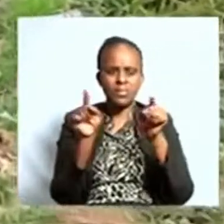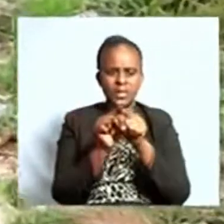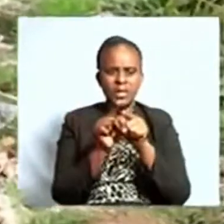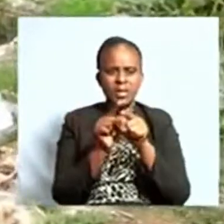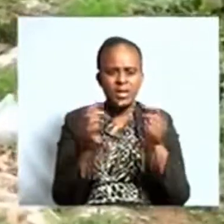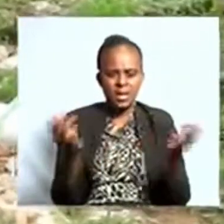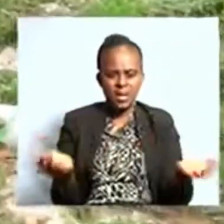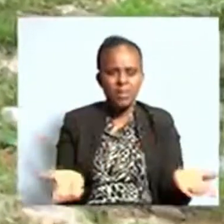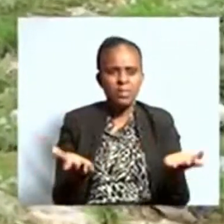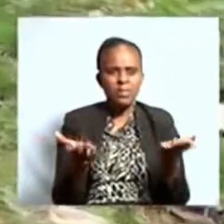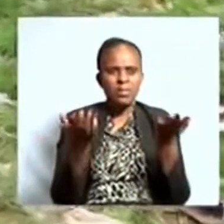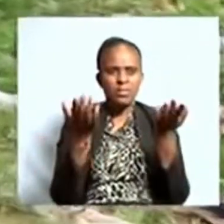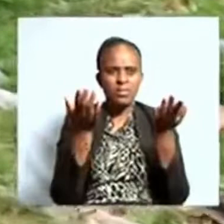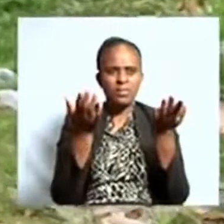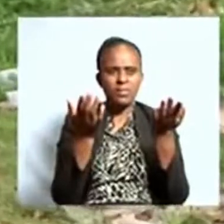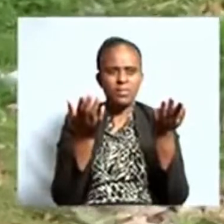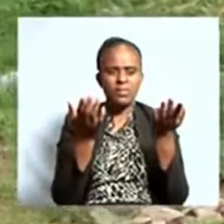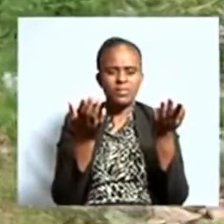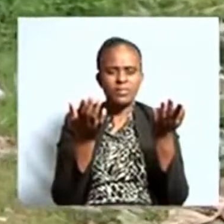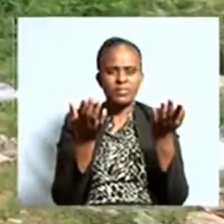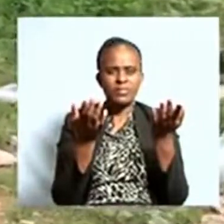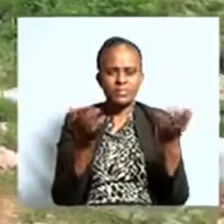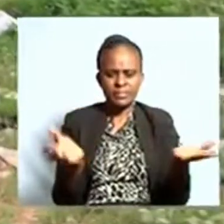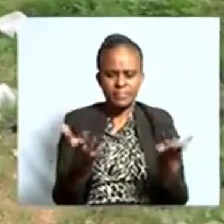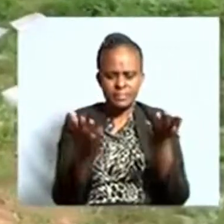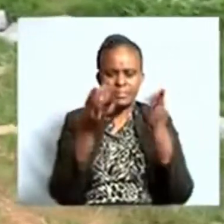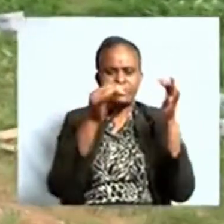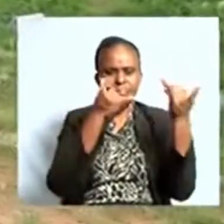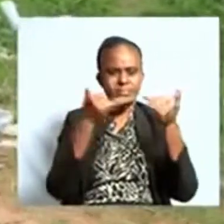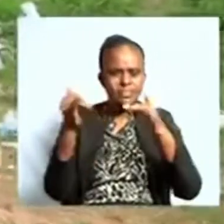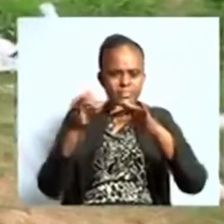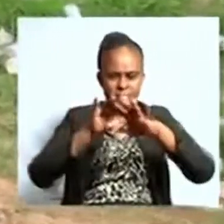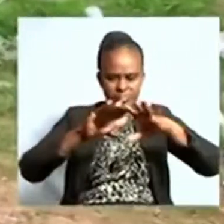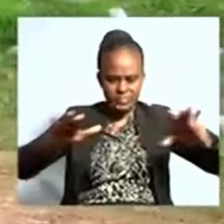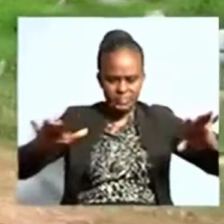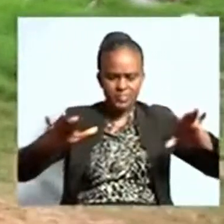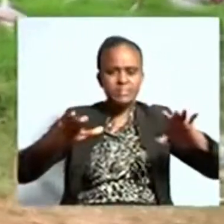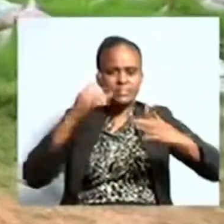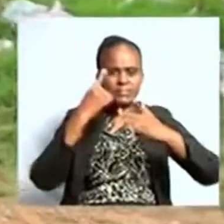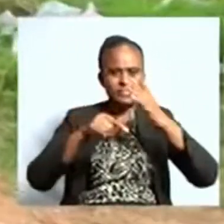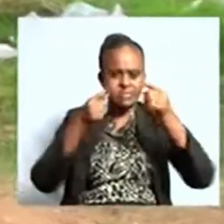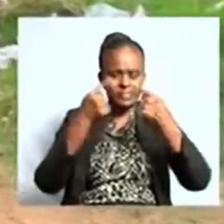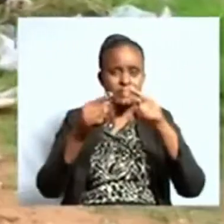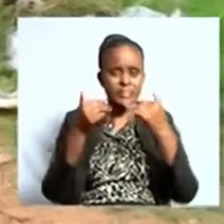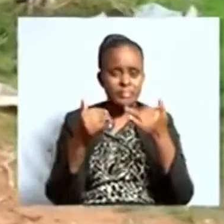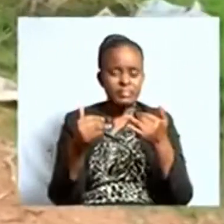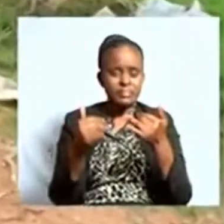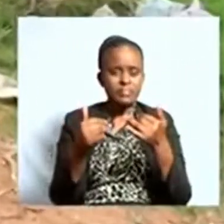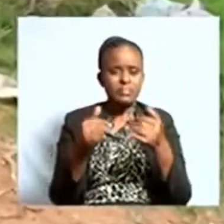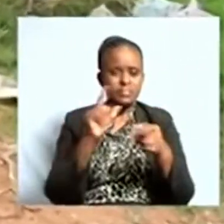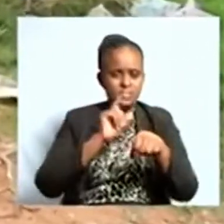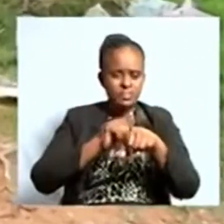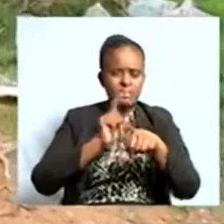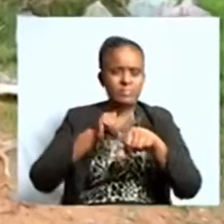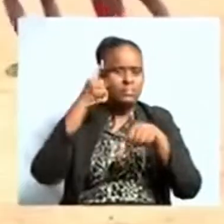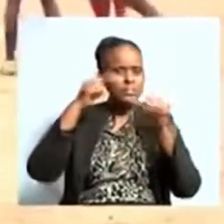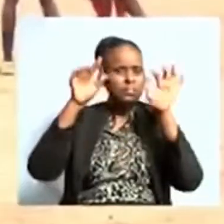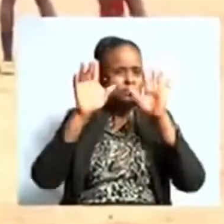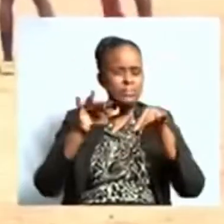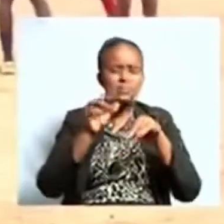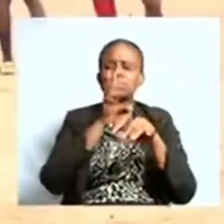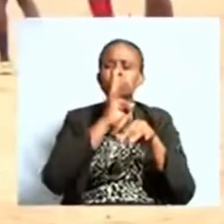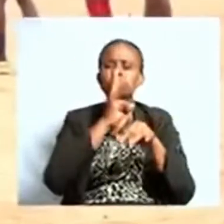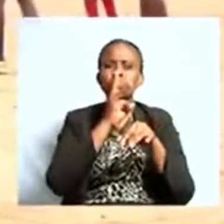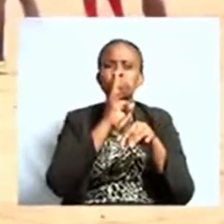raise the playing surface so that, because what normally happens during rain season, the water